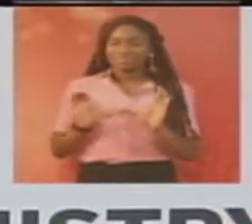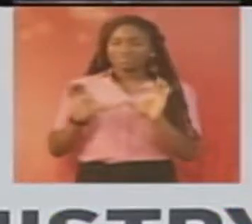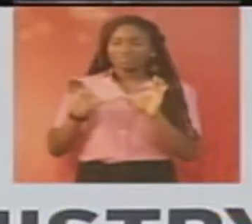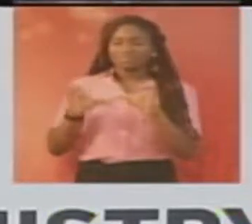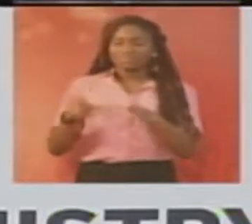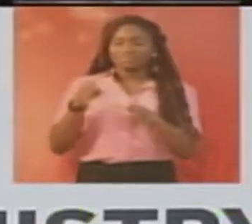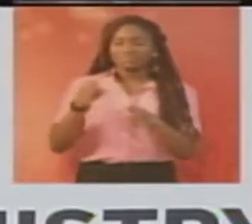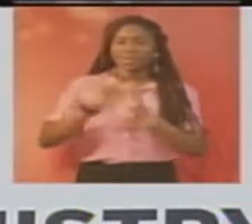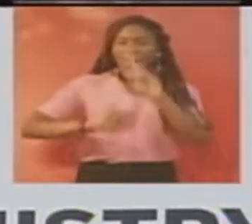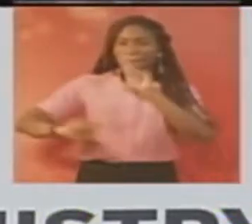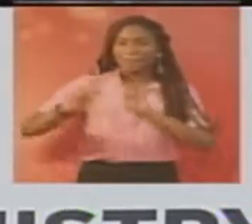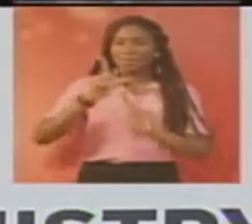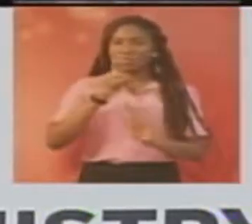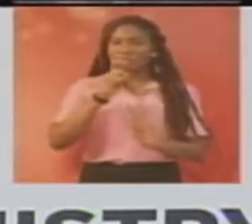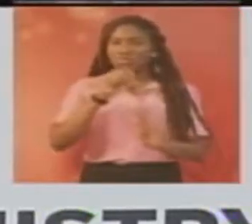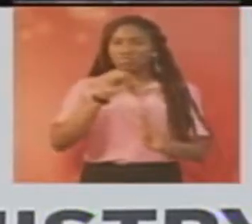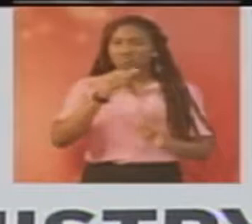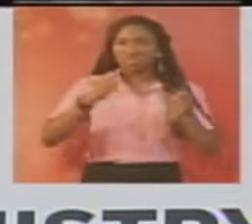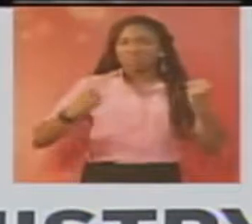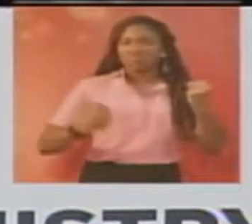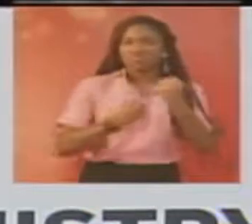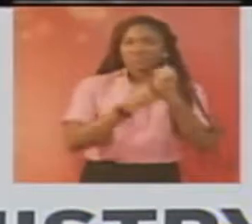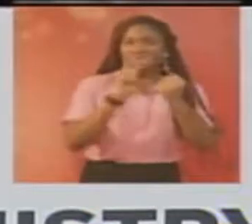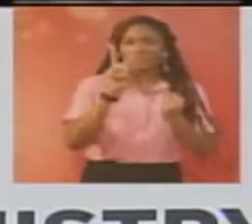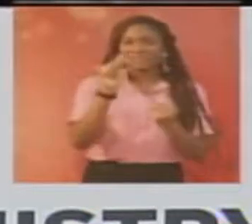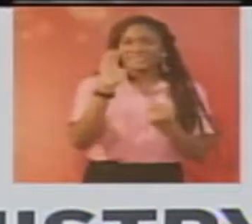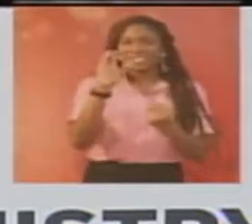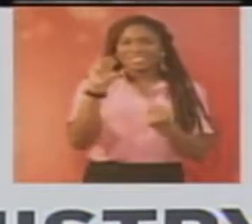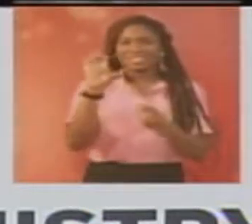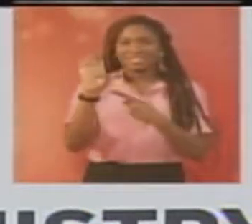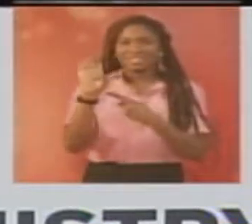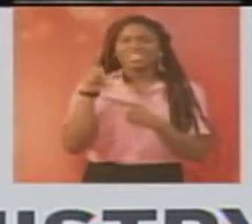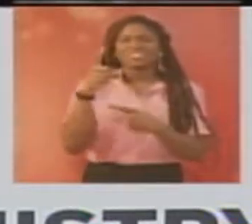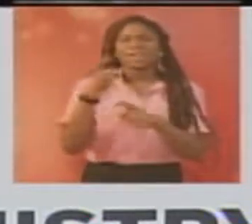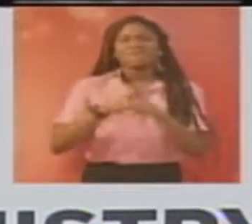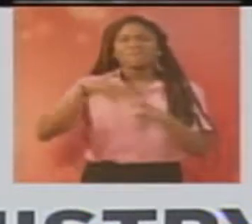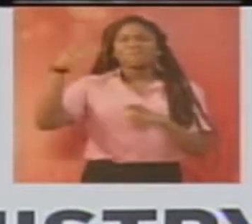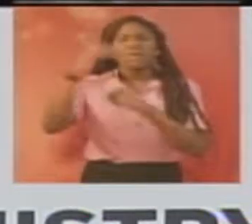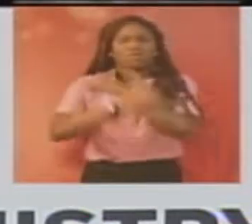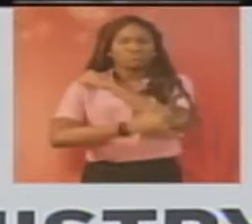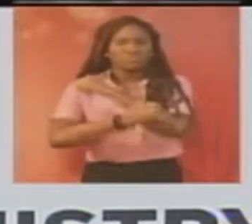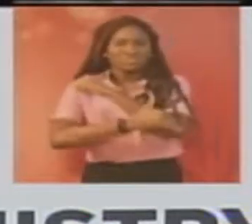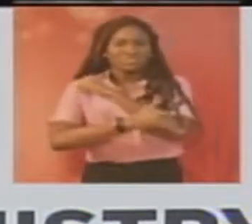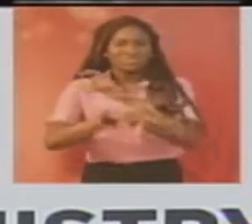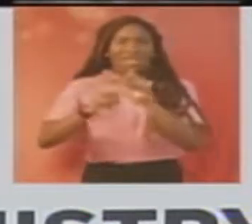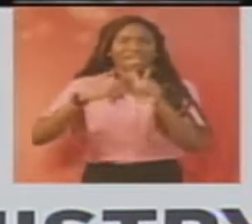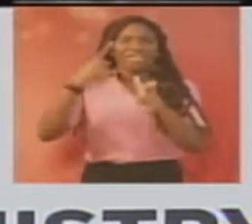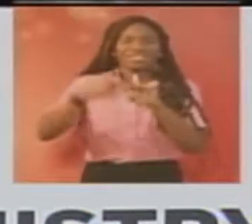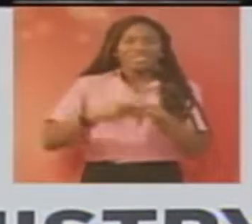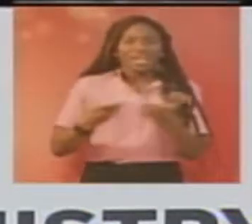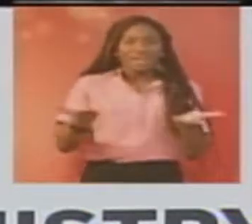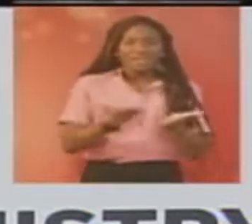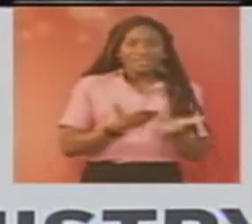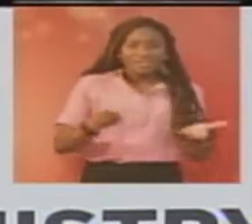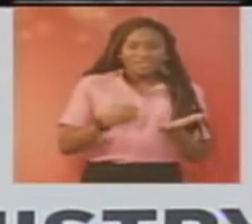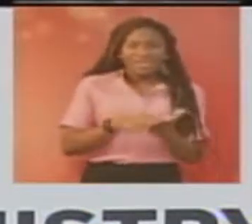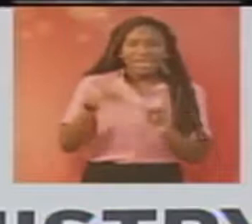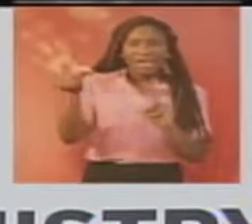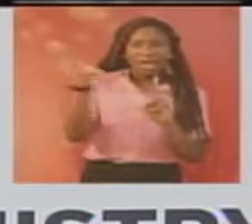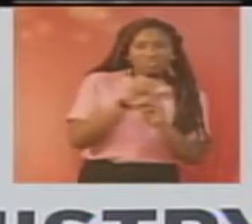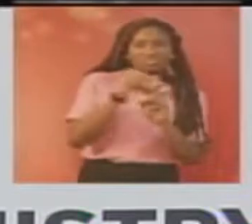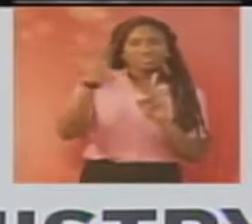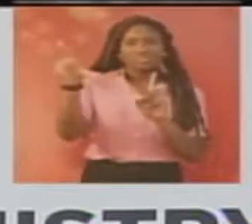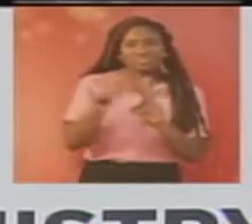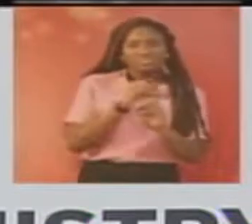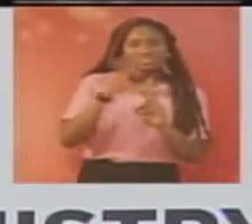movement was more a foreign-based movement that has only more recently begun to pick up some support and pick up some